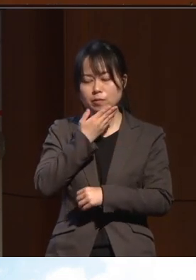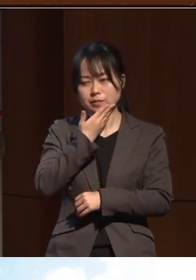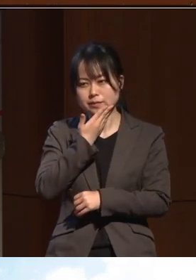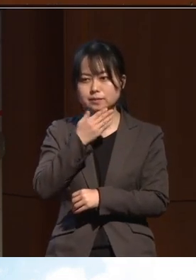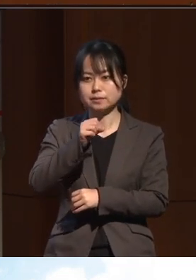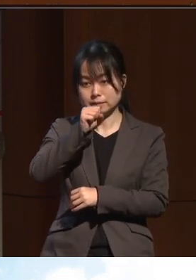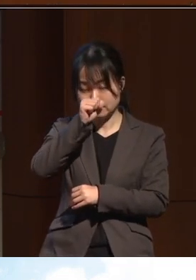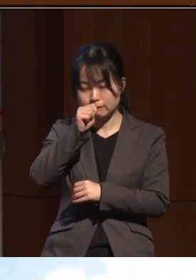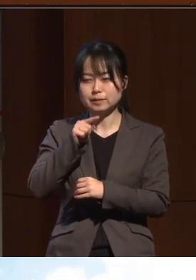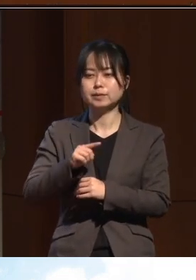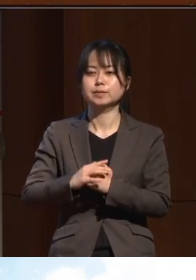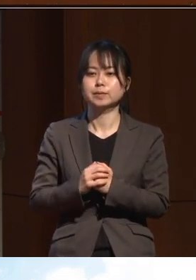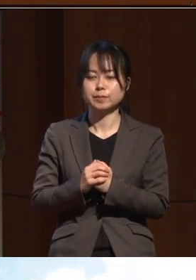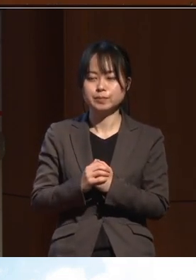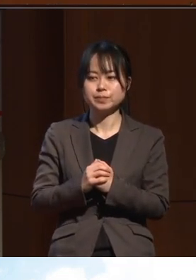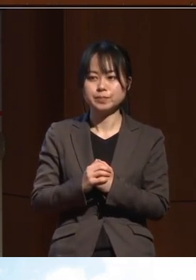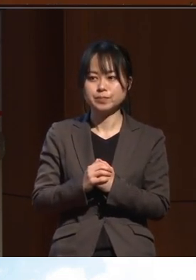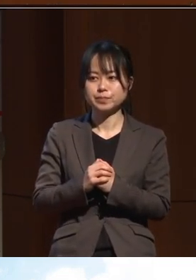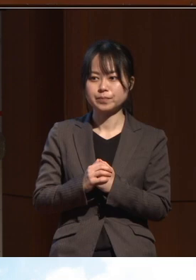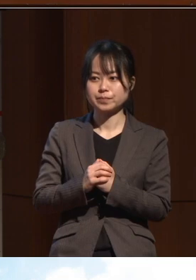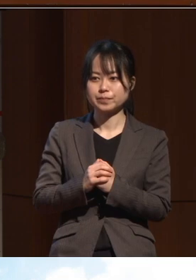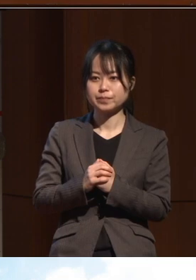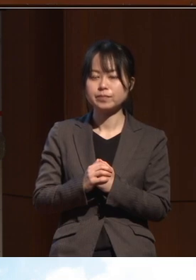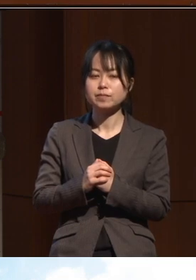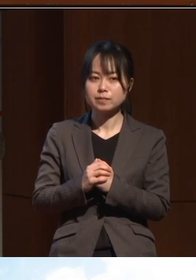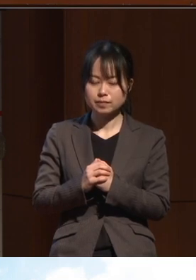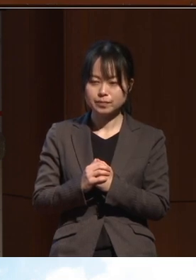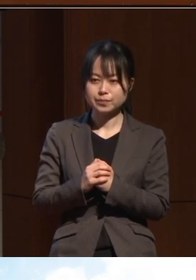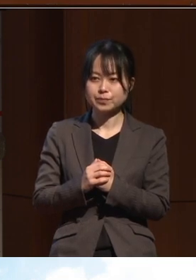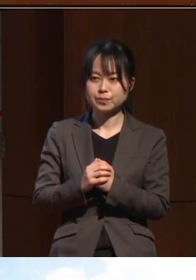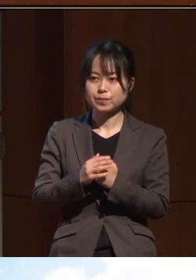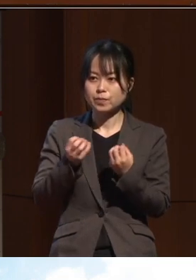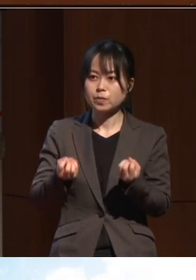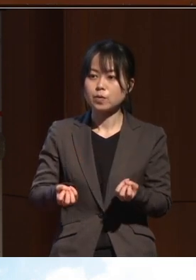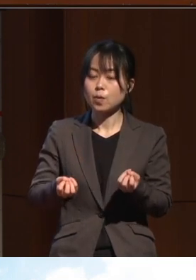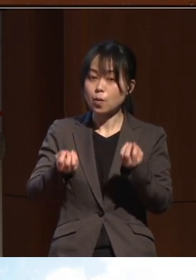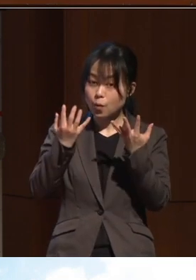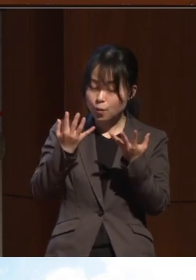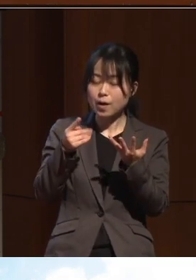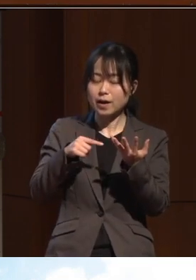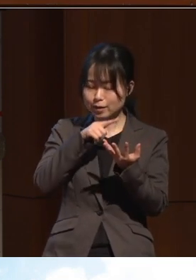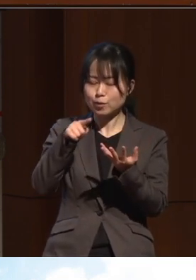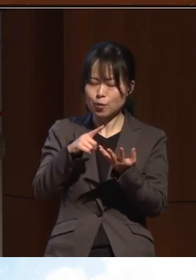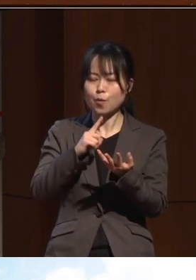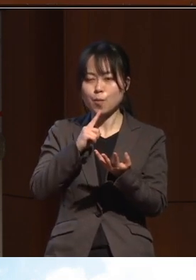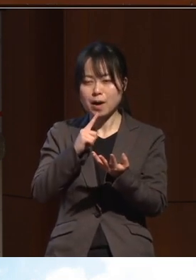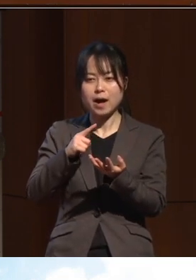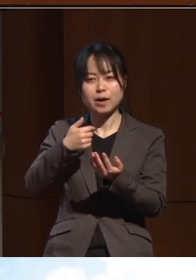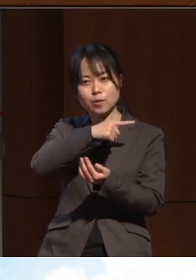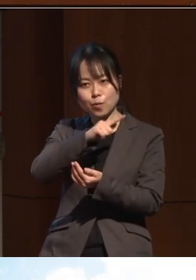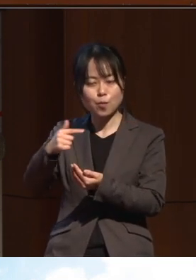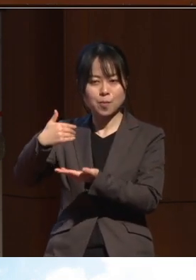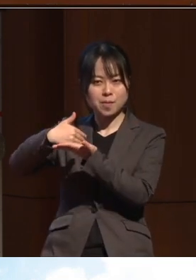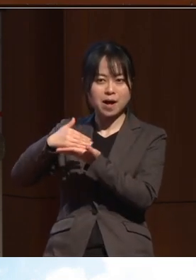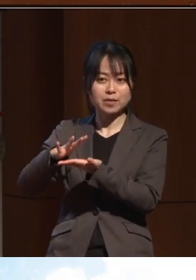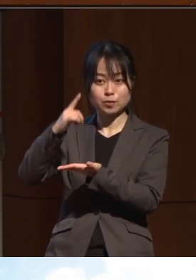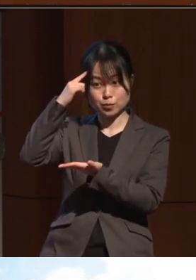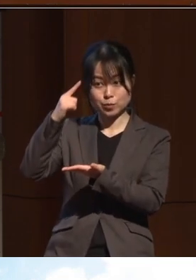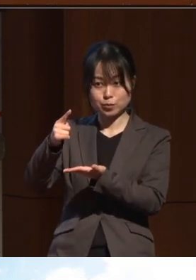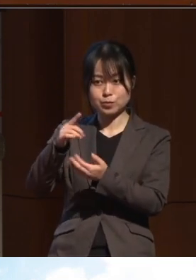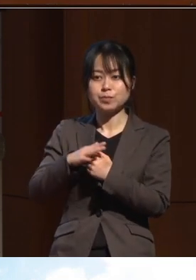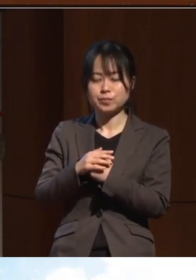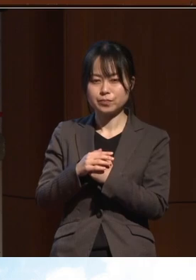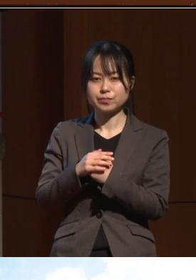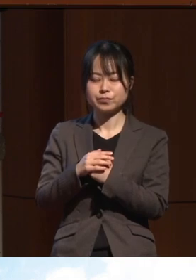and celebratory messages which are in the anniversary booklet. So thank you once again from me and from my colleagues in the